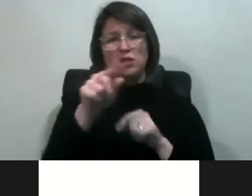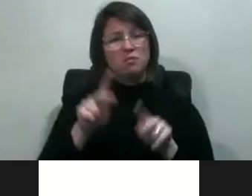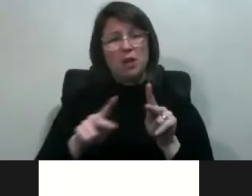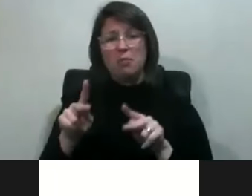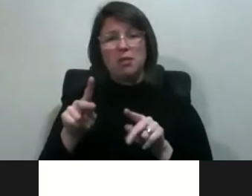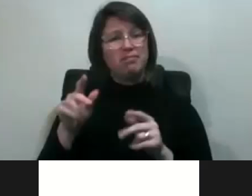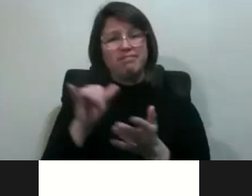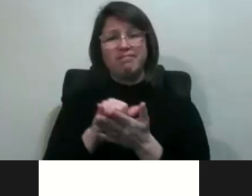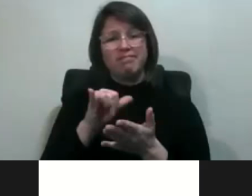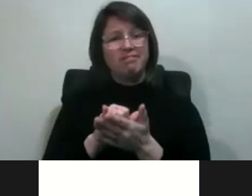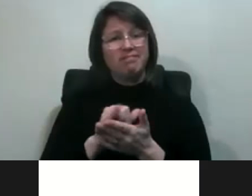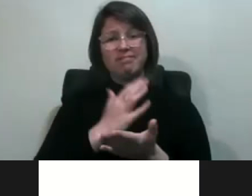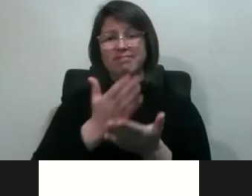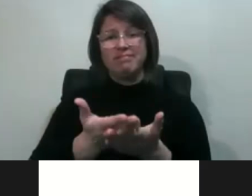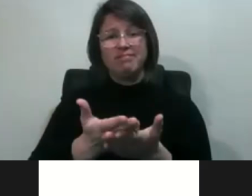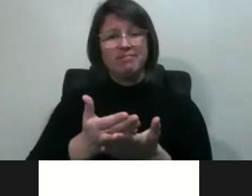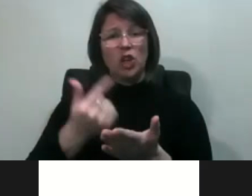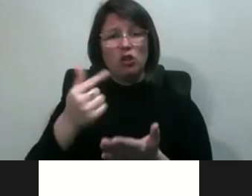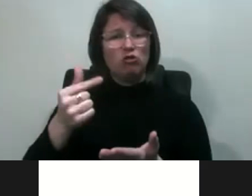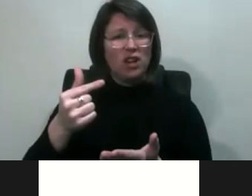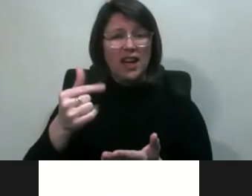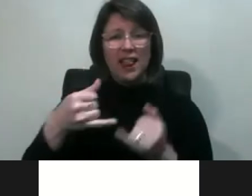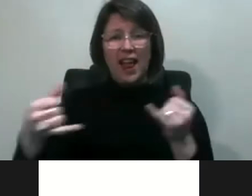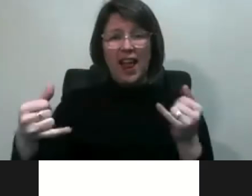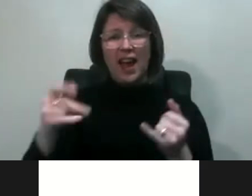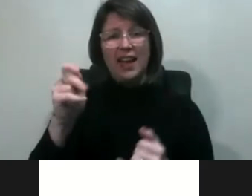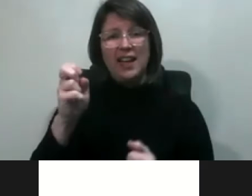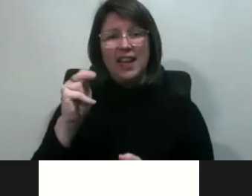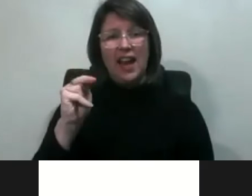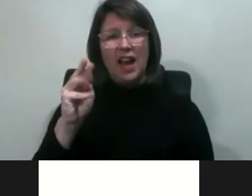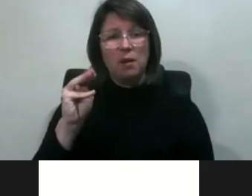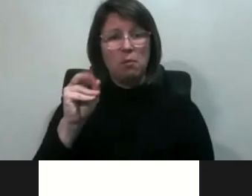to the Green Line at Kenmore or at the museum.